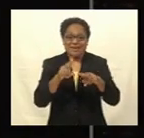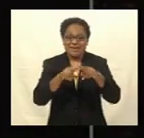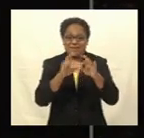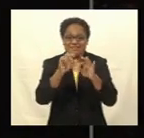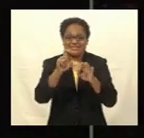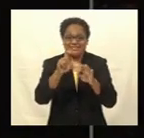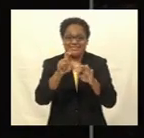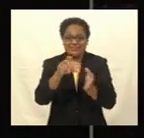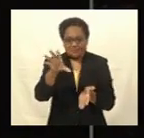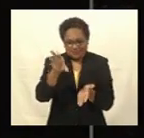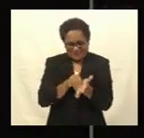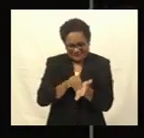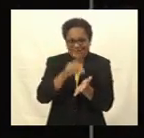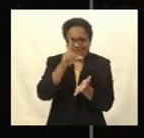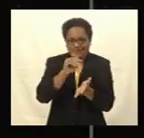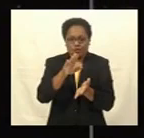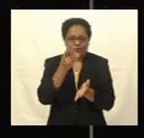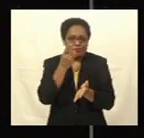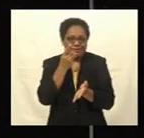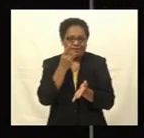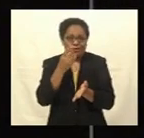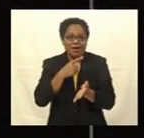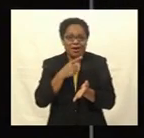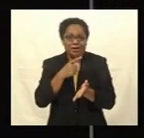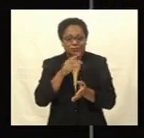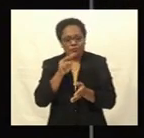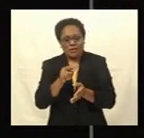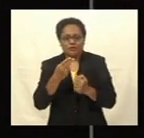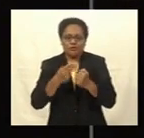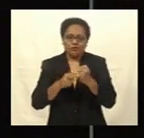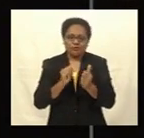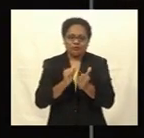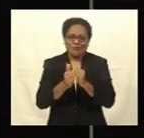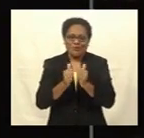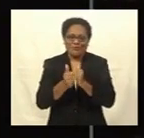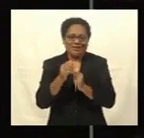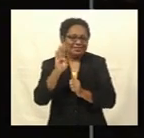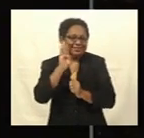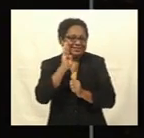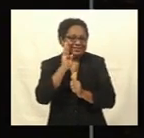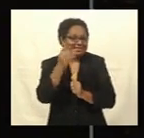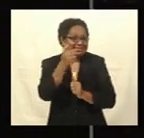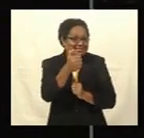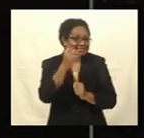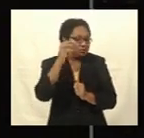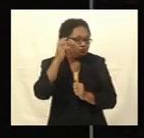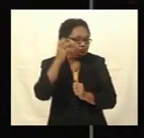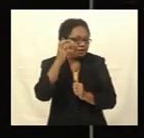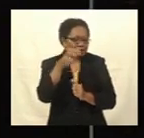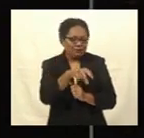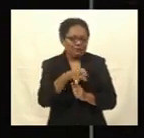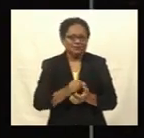FBC app to keep updated with the very latest in news and sports and listen to our 6 radio stations live.